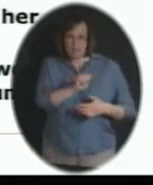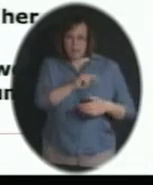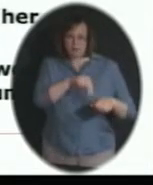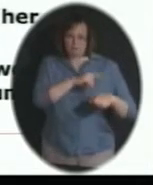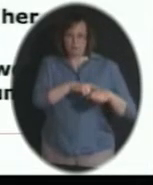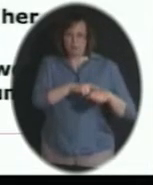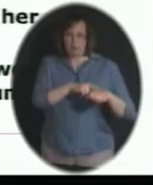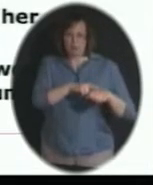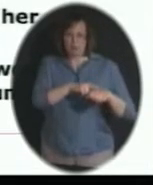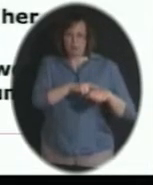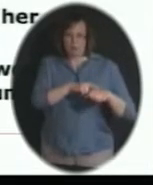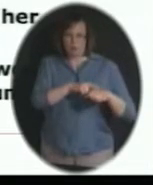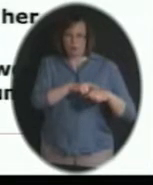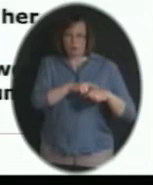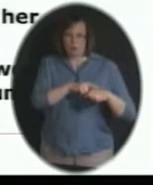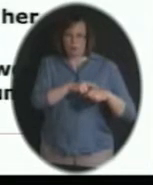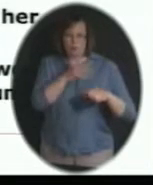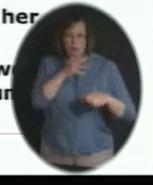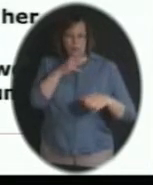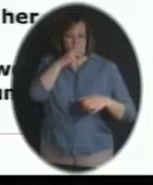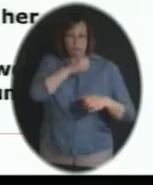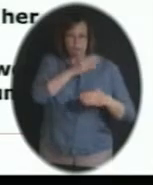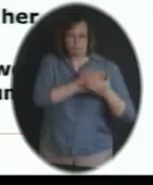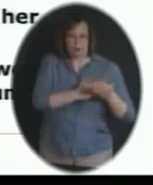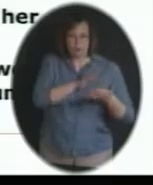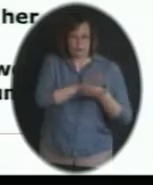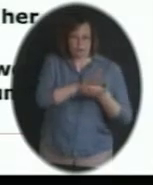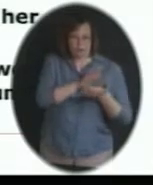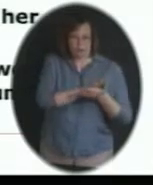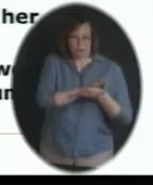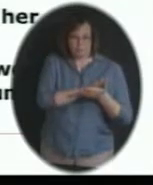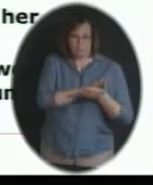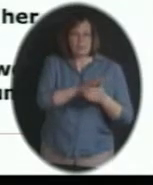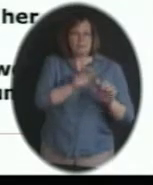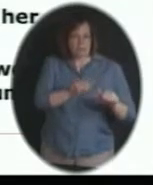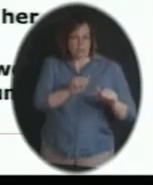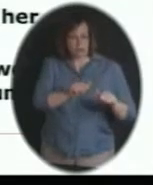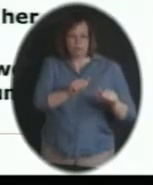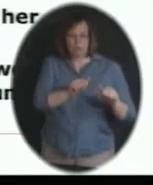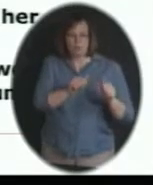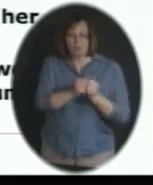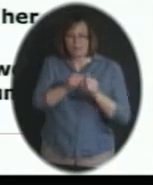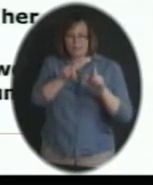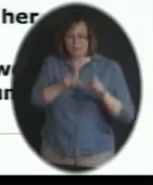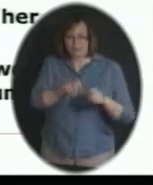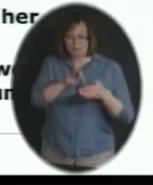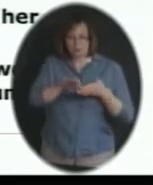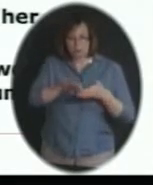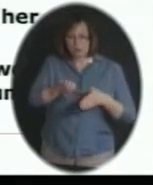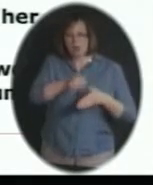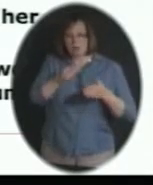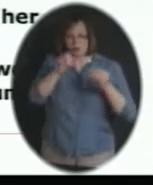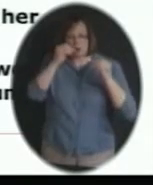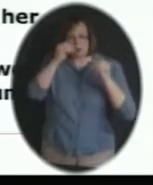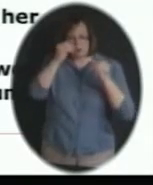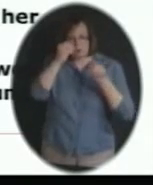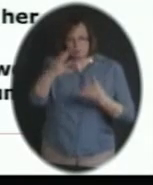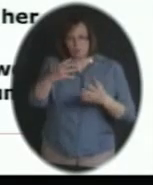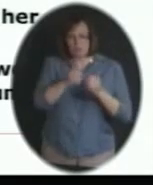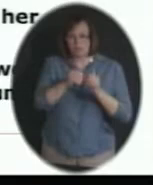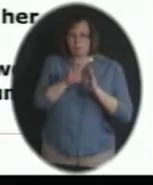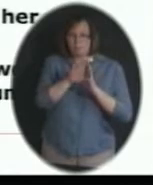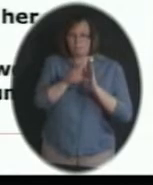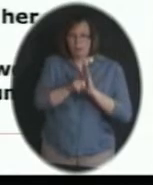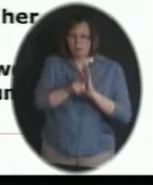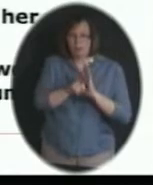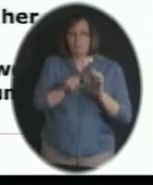course what we would assume is part of their academic potential, as long as test scores and other information in their academic background.